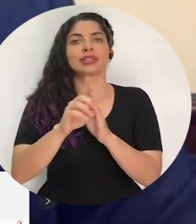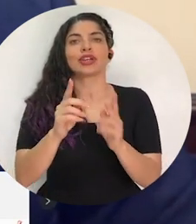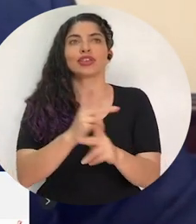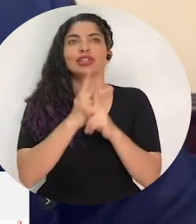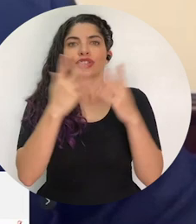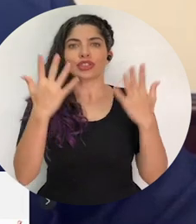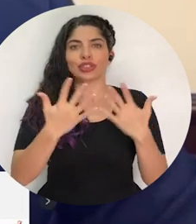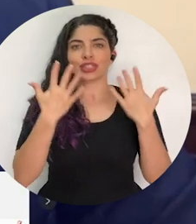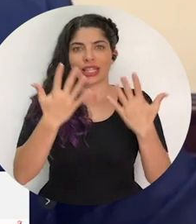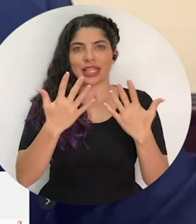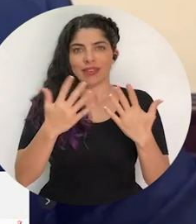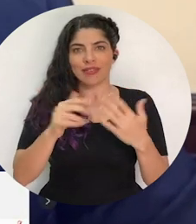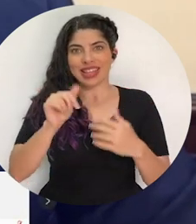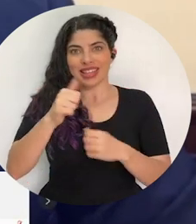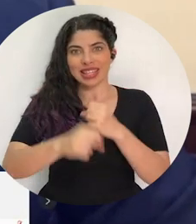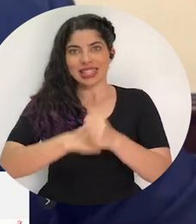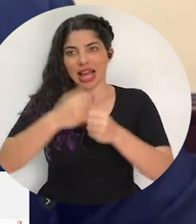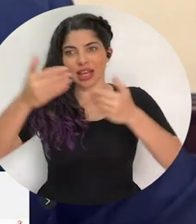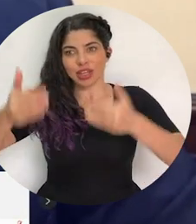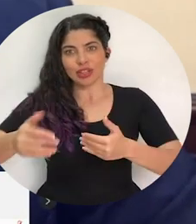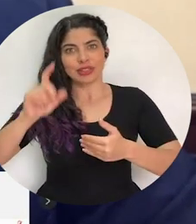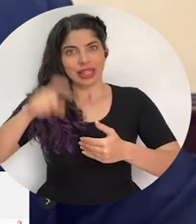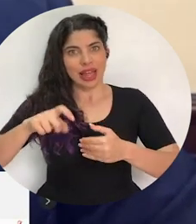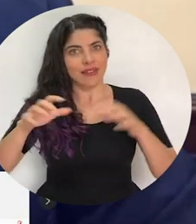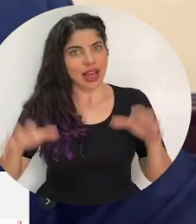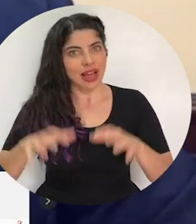sustainable development in the decade of action.